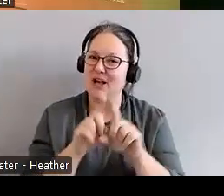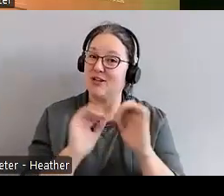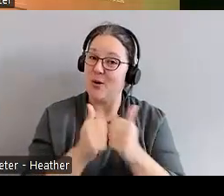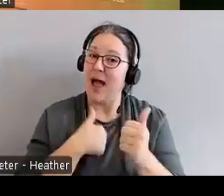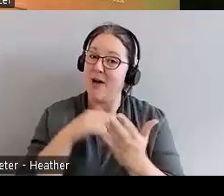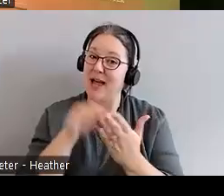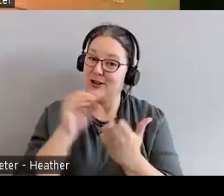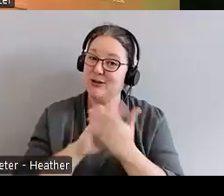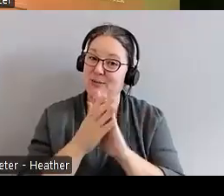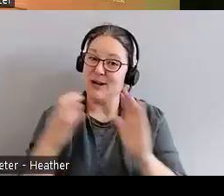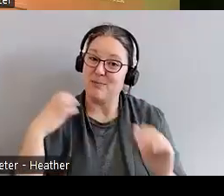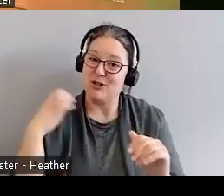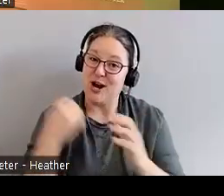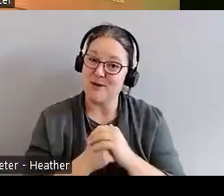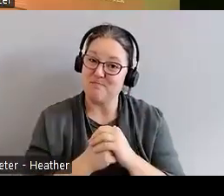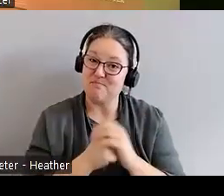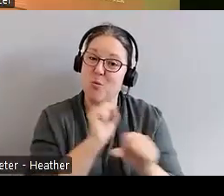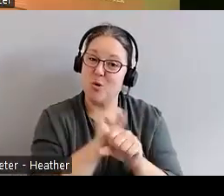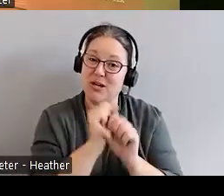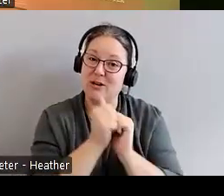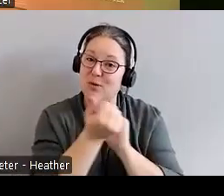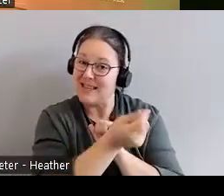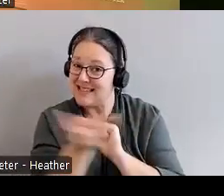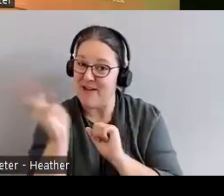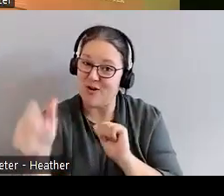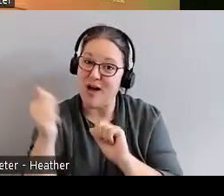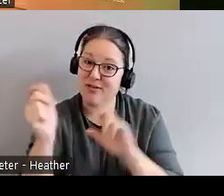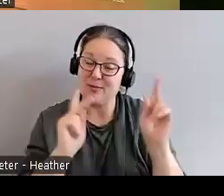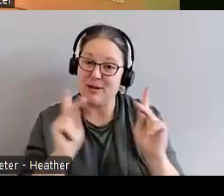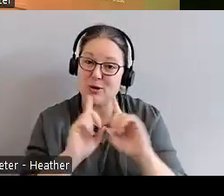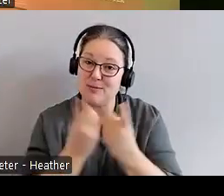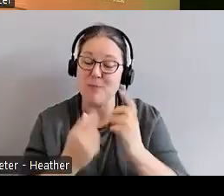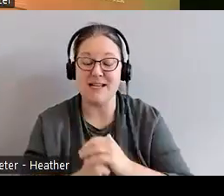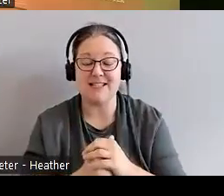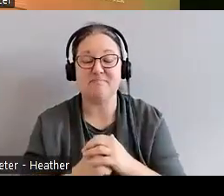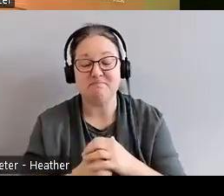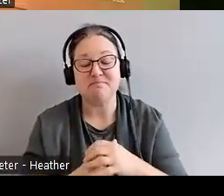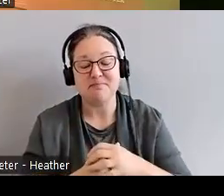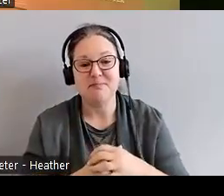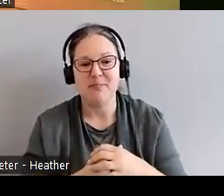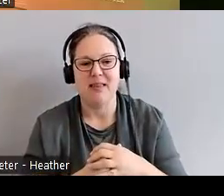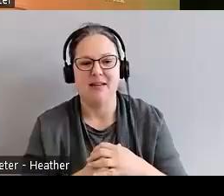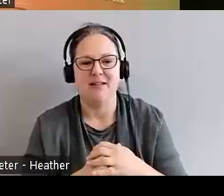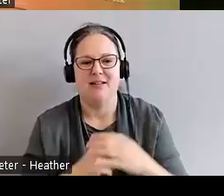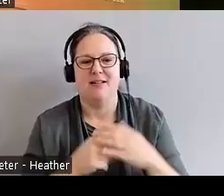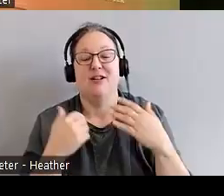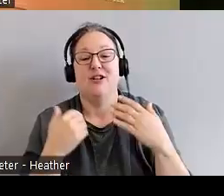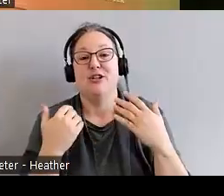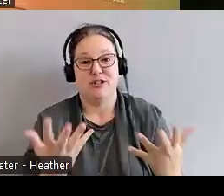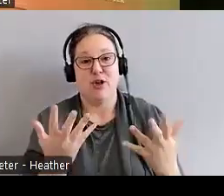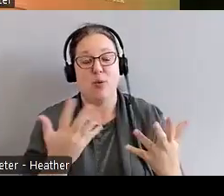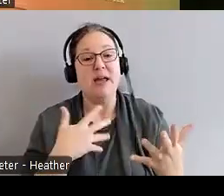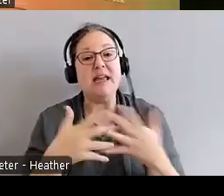right? And the lesson that is also important is that despite all these